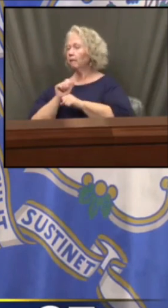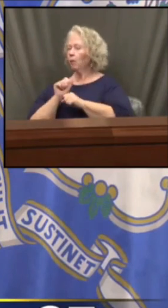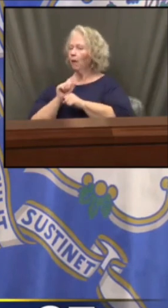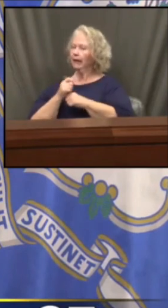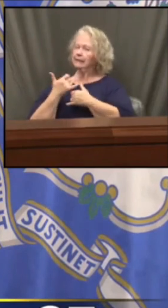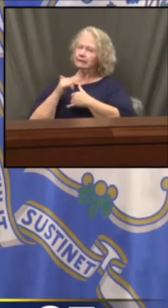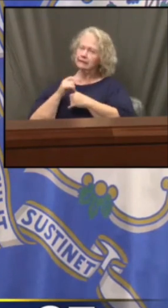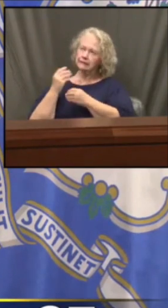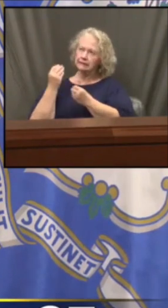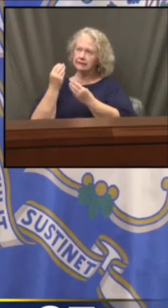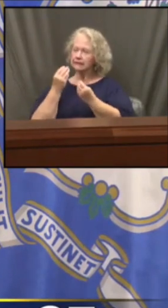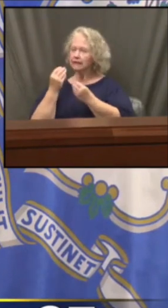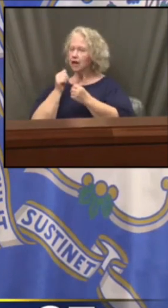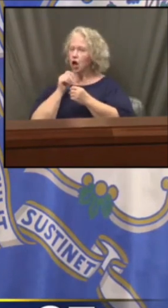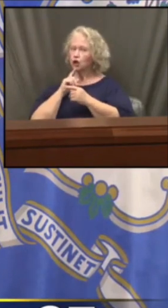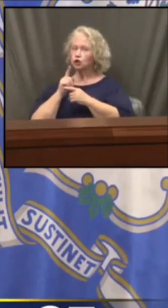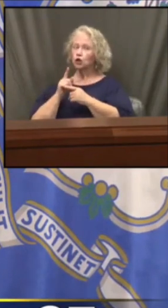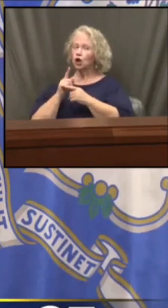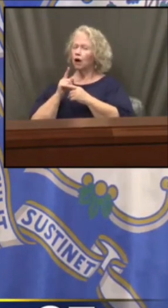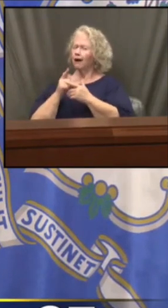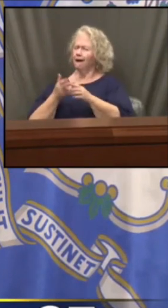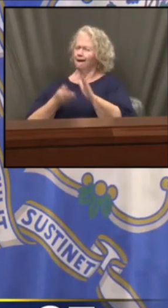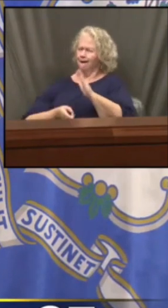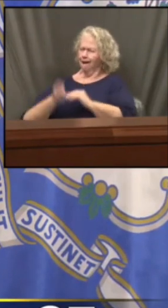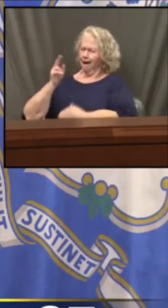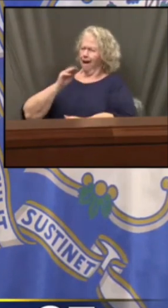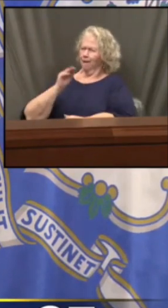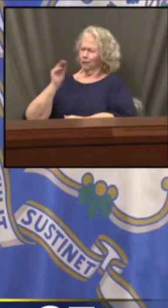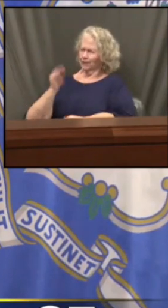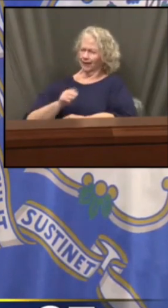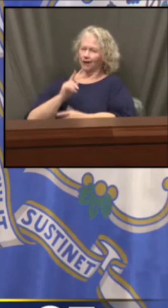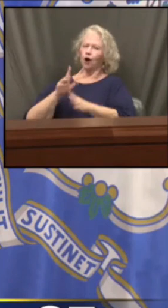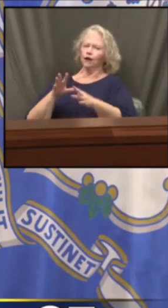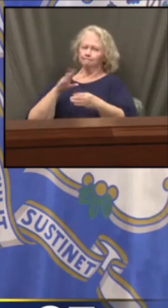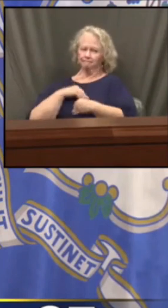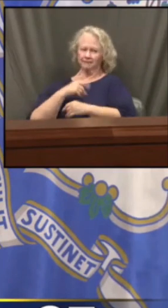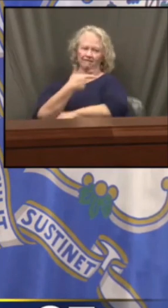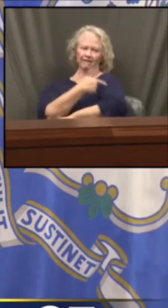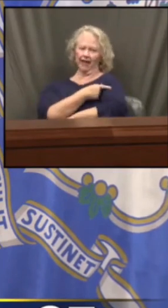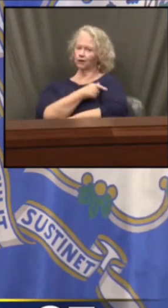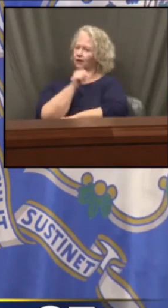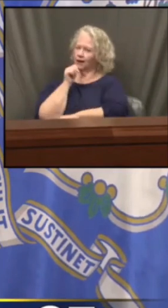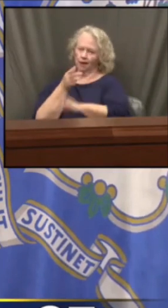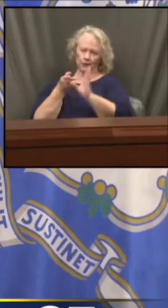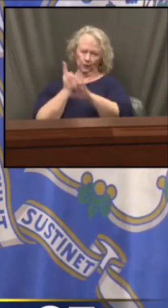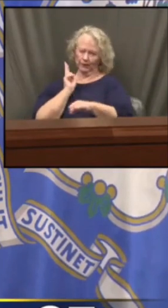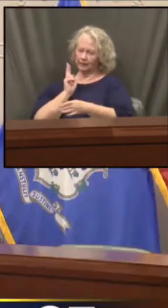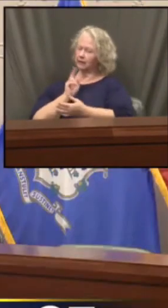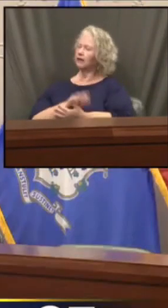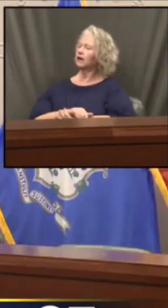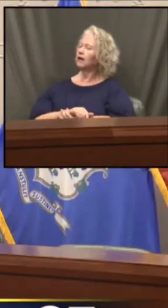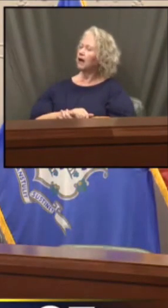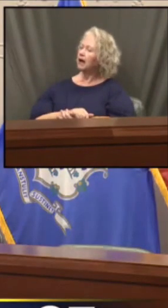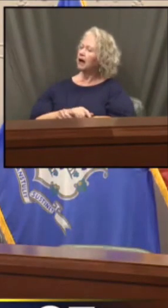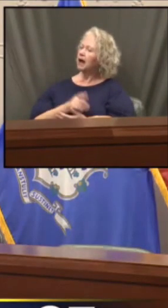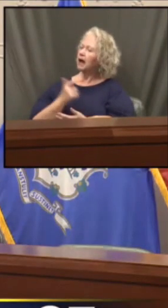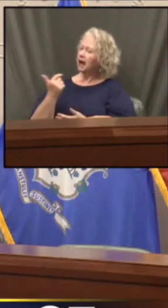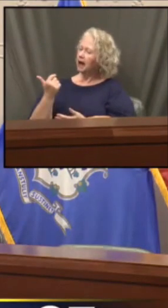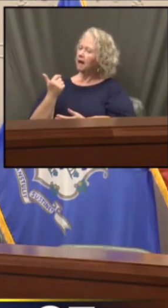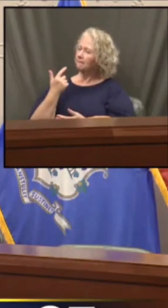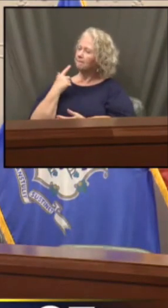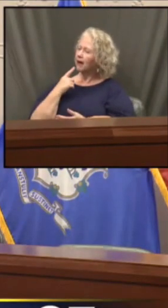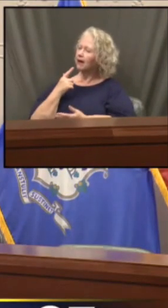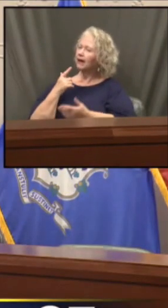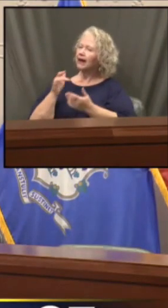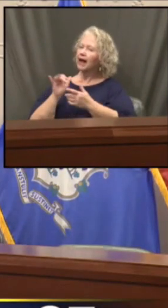this, overwhelmingly people are getting vaccinated. They're not leaving work. Yeah, but I think already for state employees in healthcare and prisons,